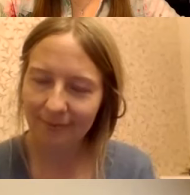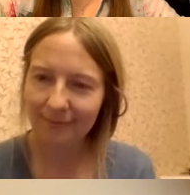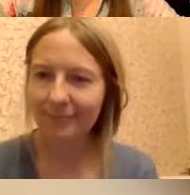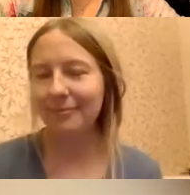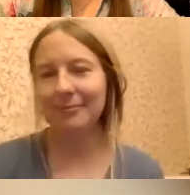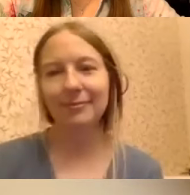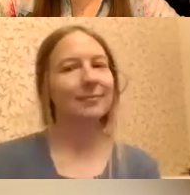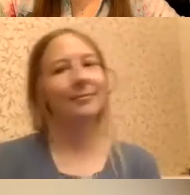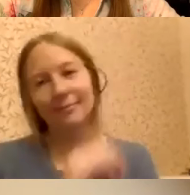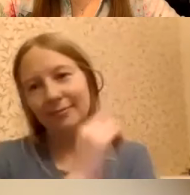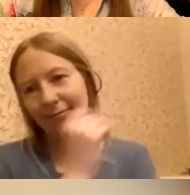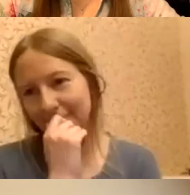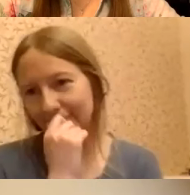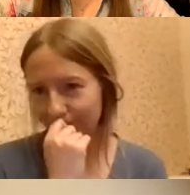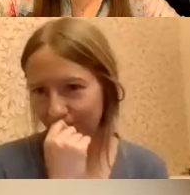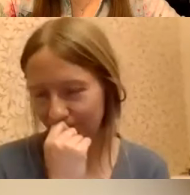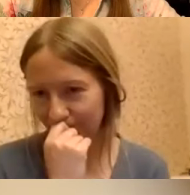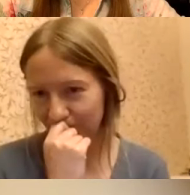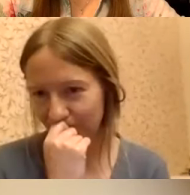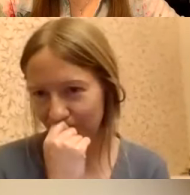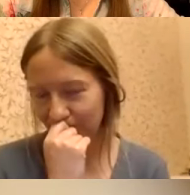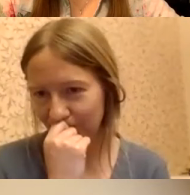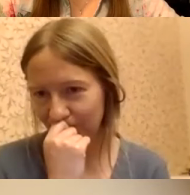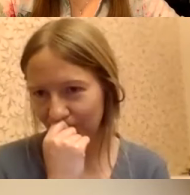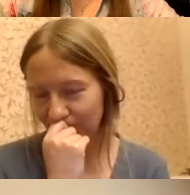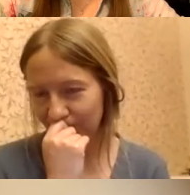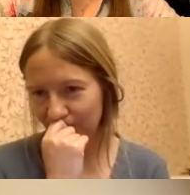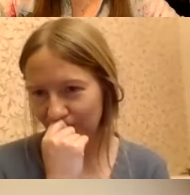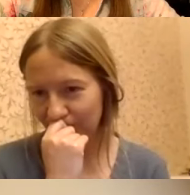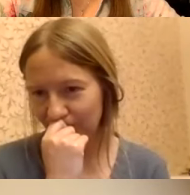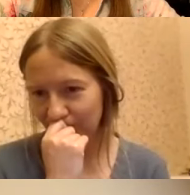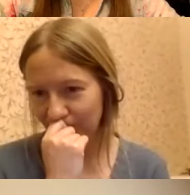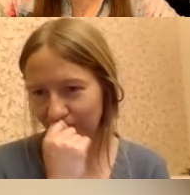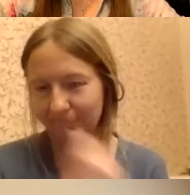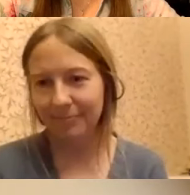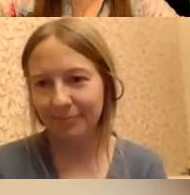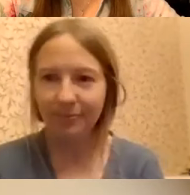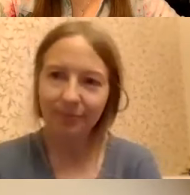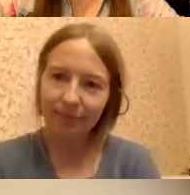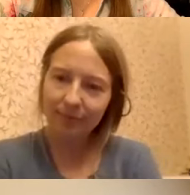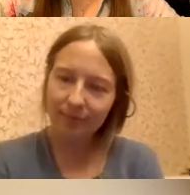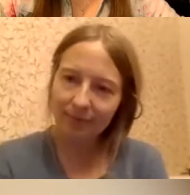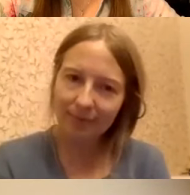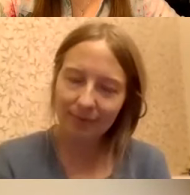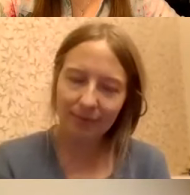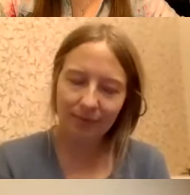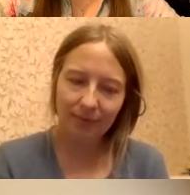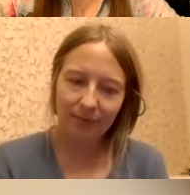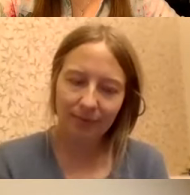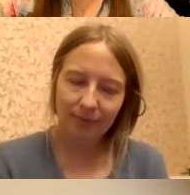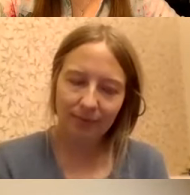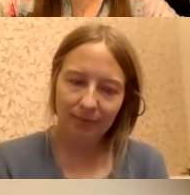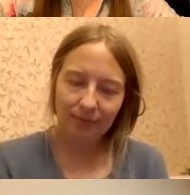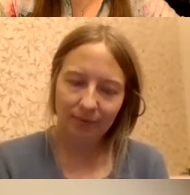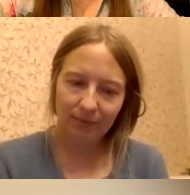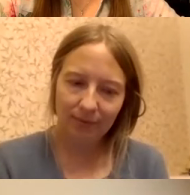And then the follow-up question is, what do you think might be the mechanism by which, you know, let's say saving the cells, the